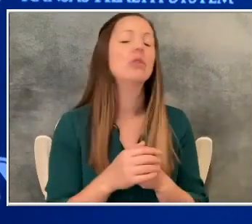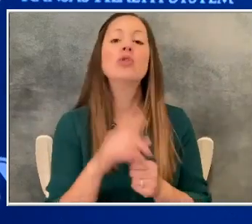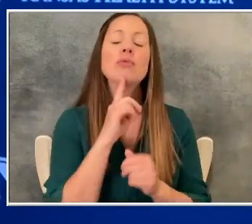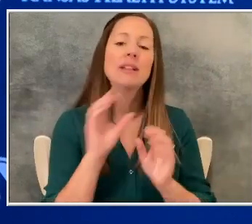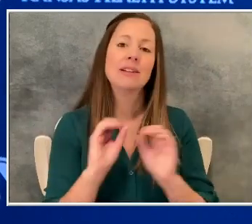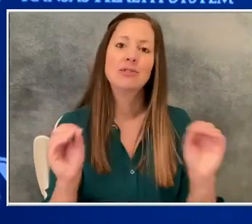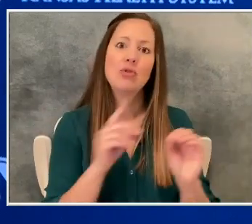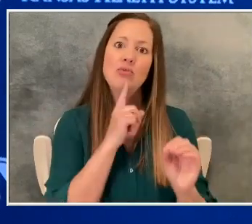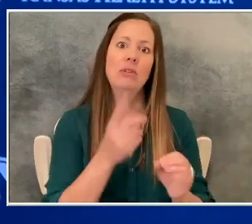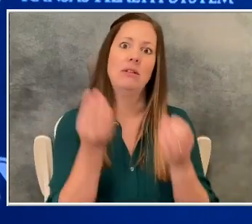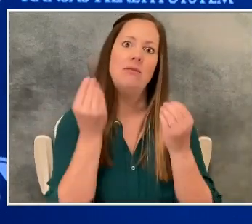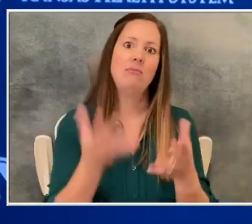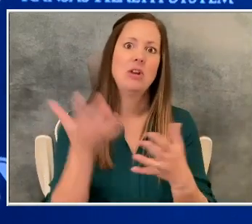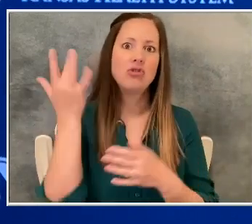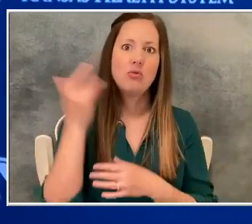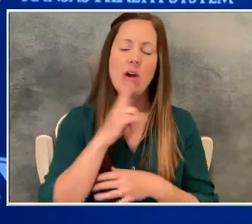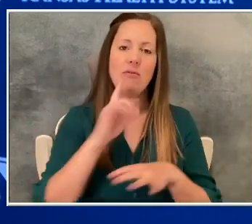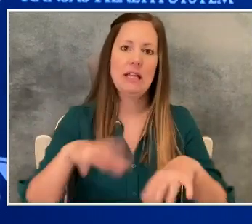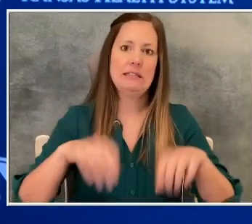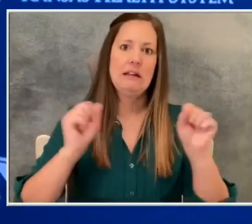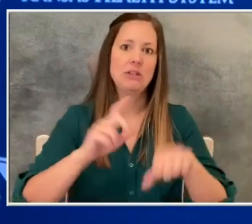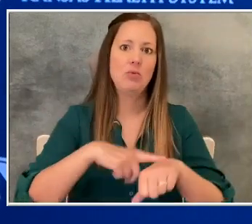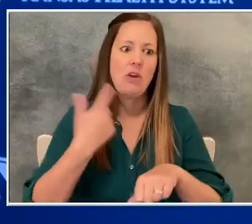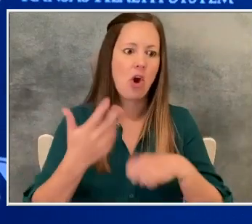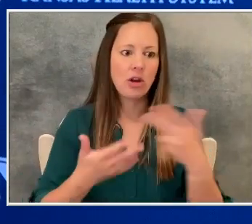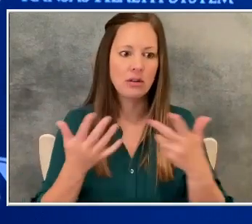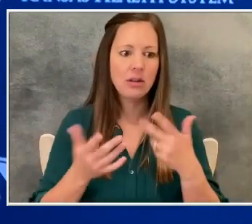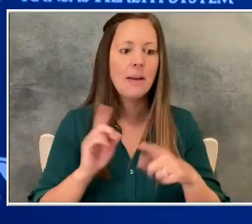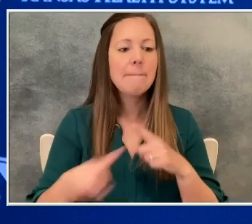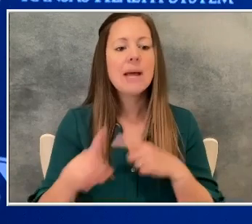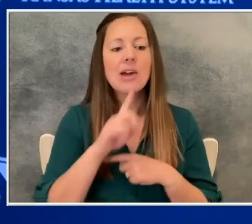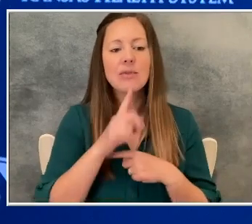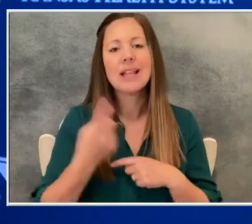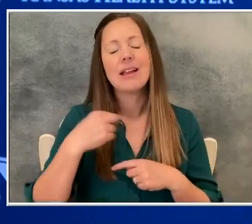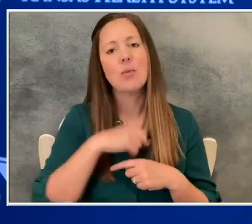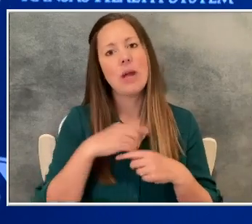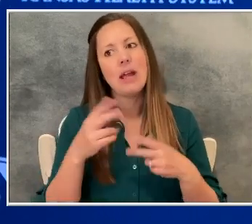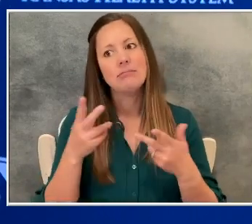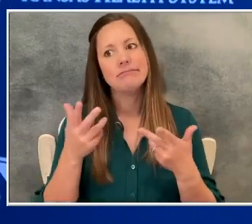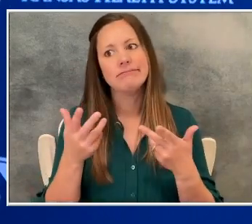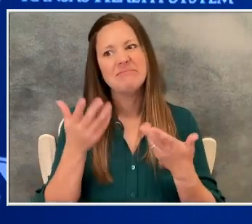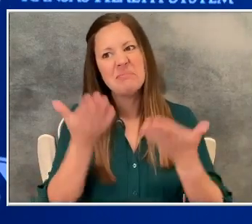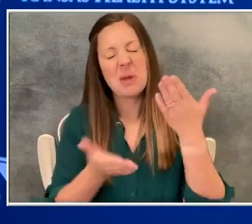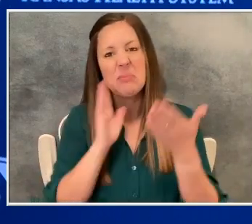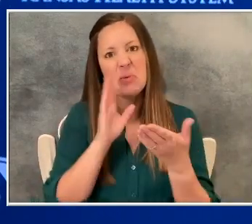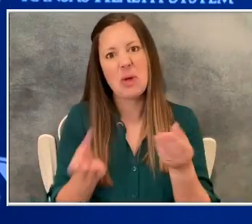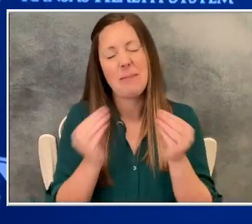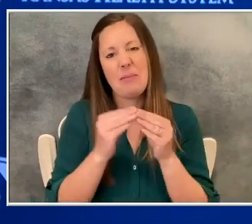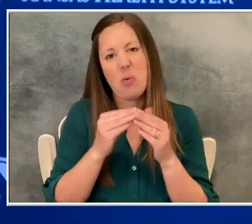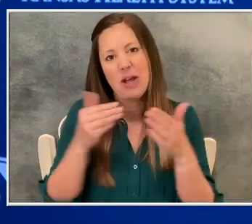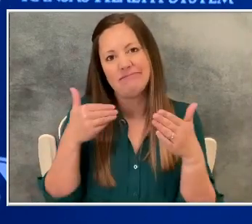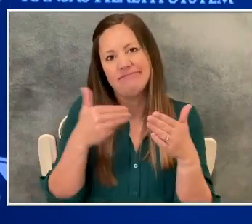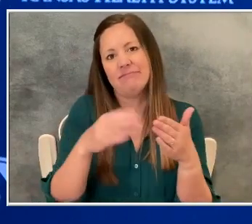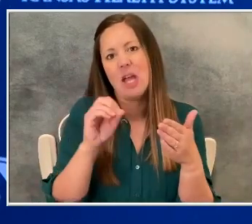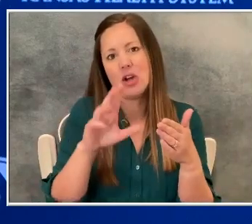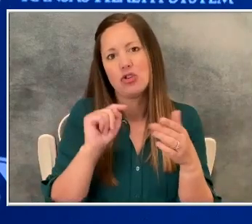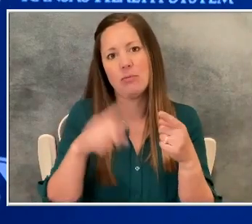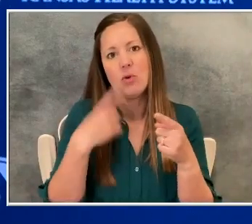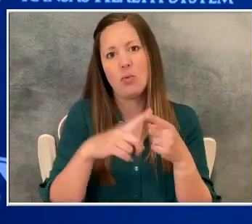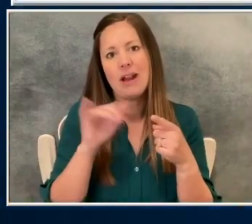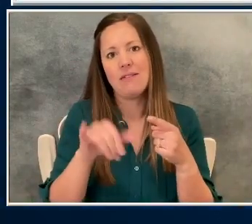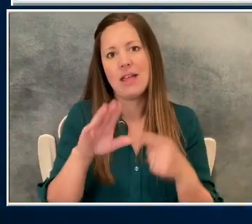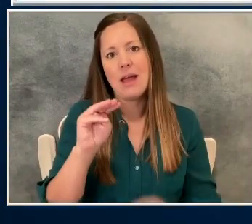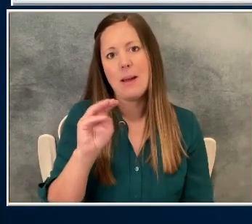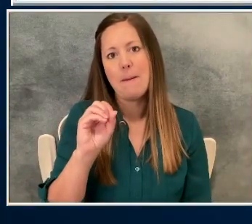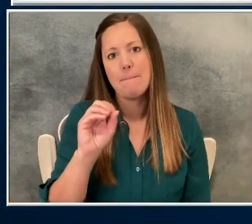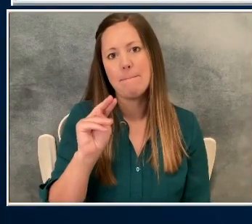why it is taking so long. But nonetheless, we are looking more at probably near October when that monovalent booster will be available. And